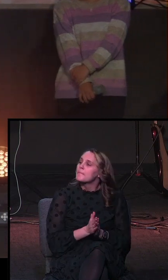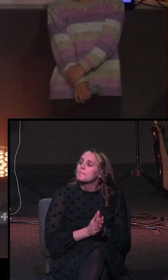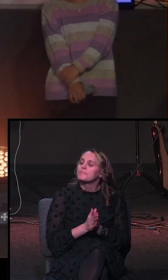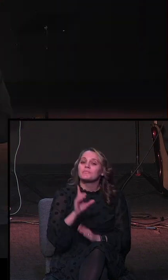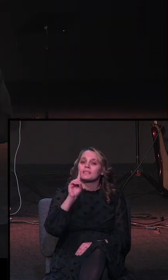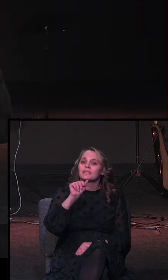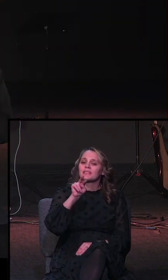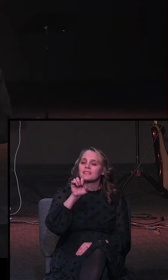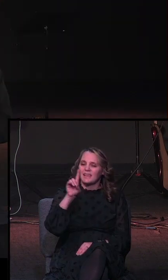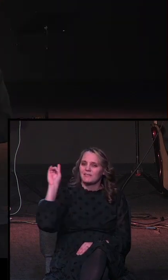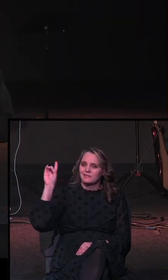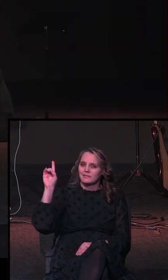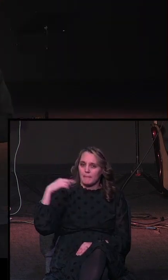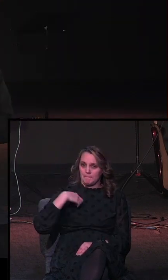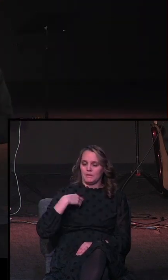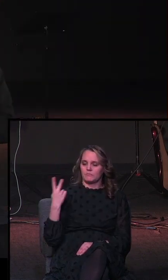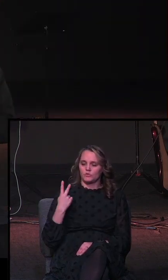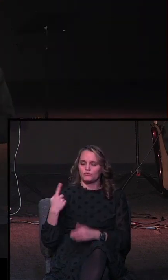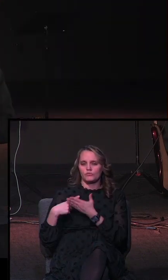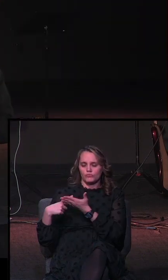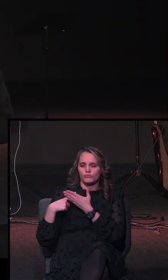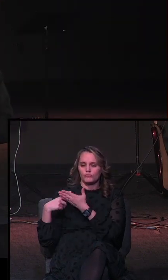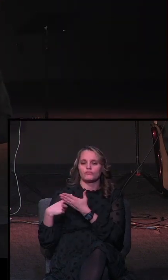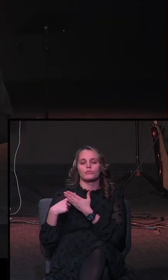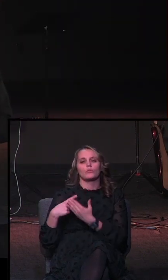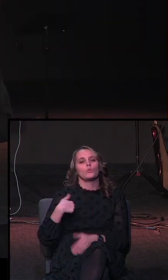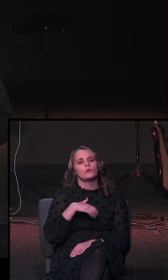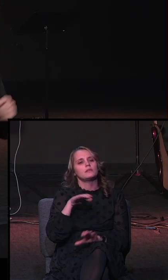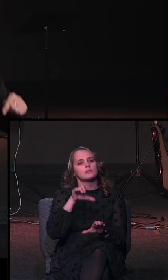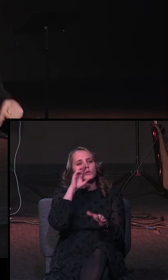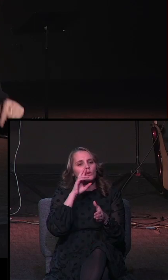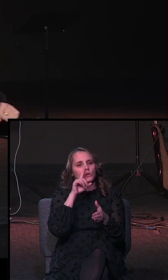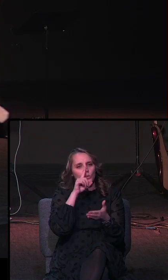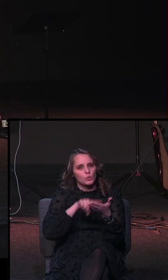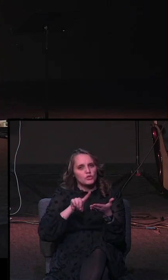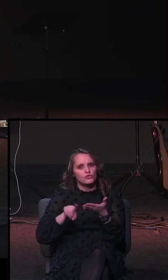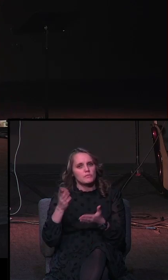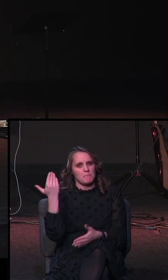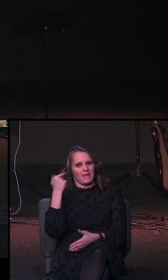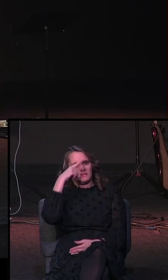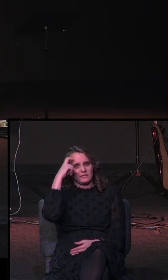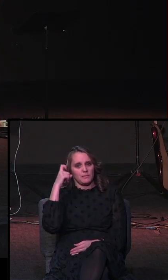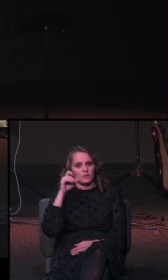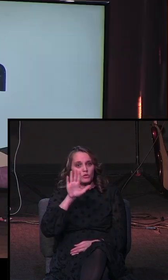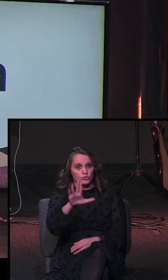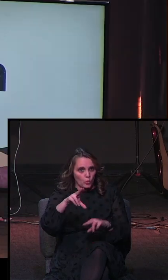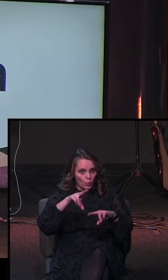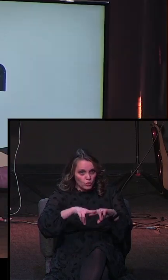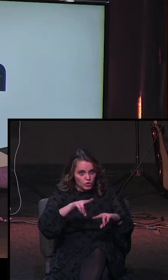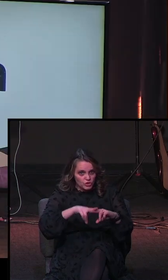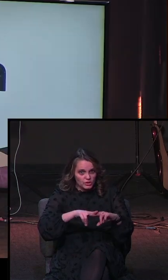David and I were talking. We did some research this past summer, I believe is when he shared this with you, that from your chair where you're sitting, if you